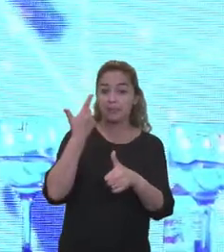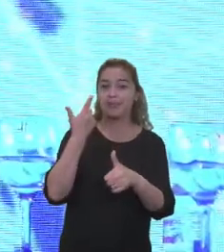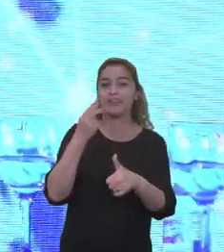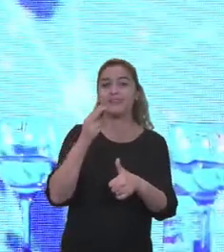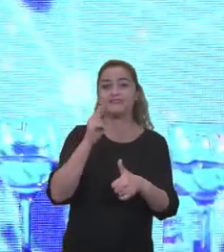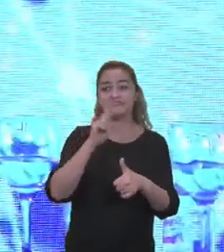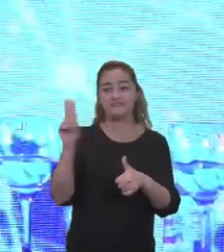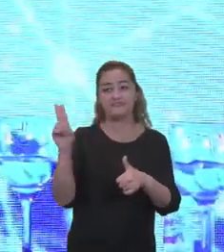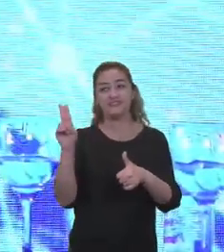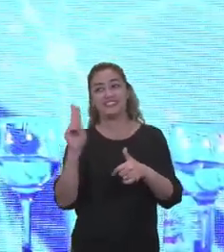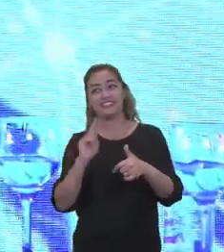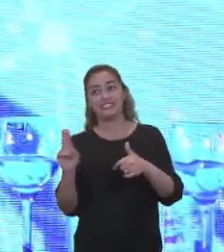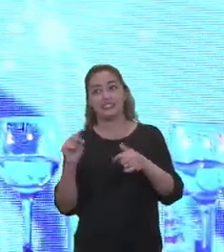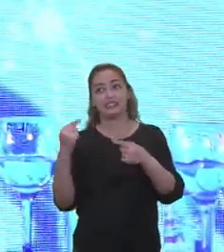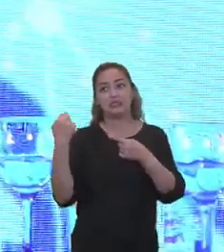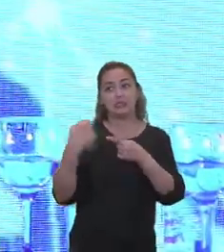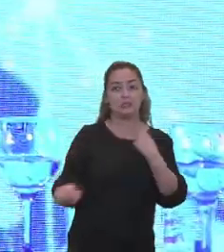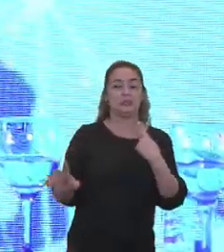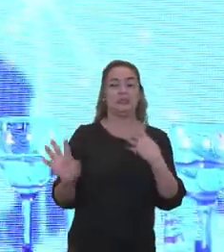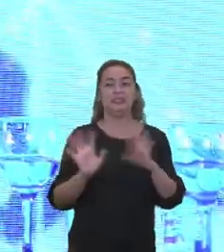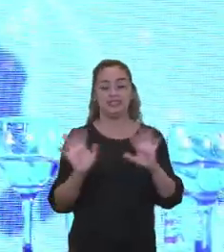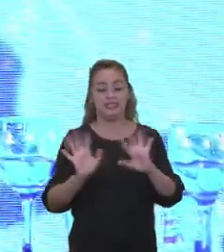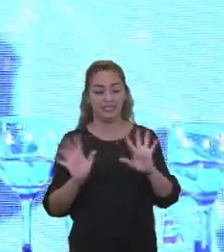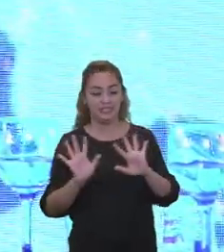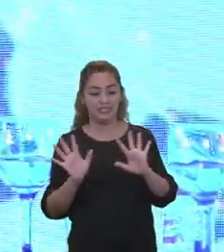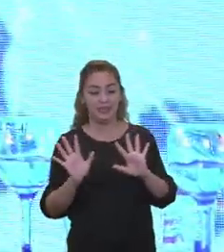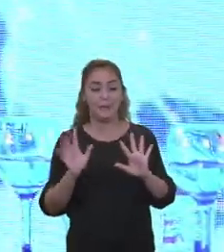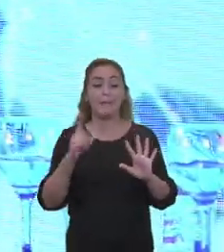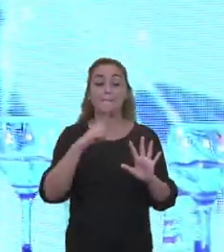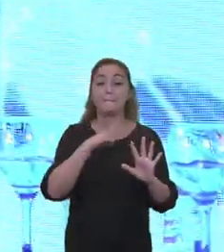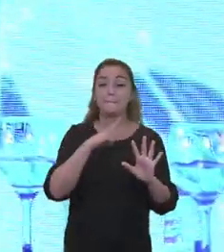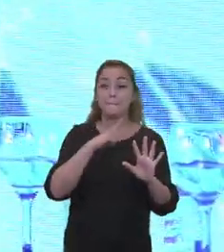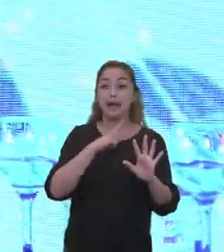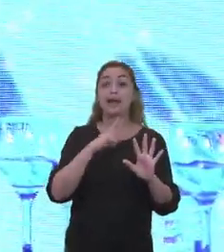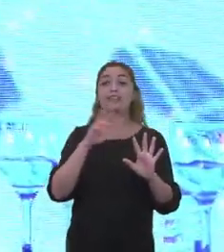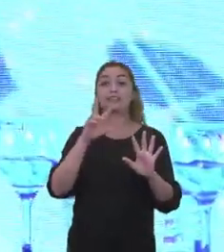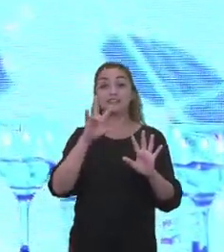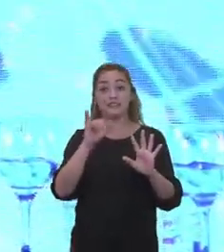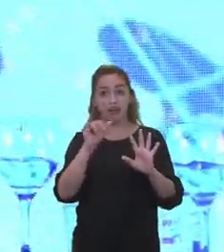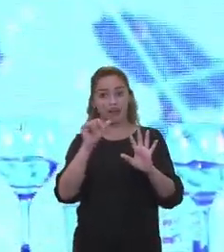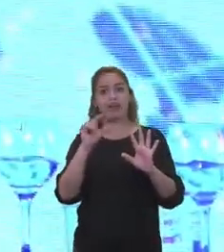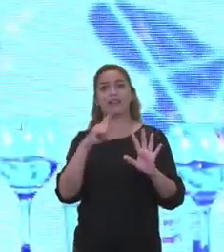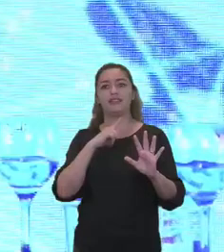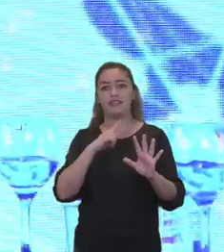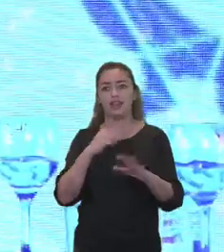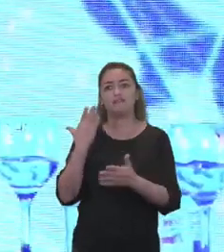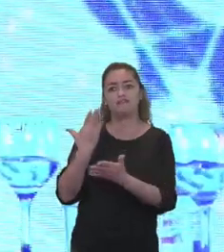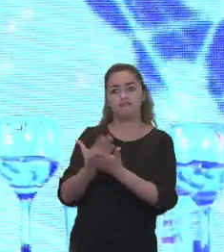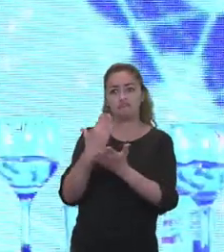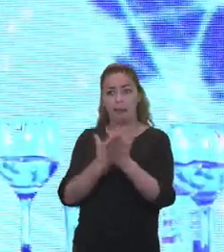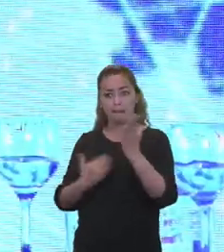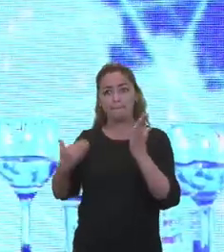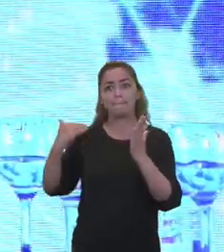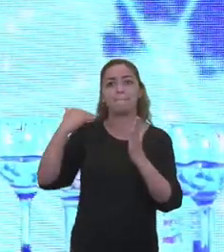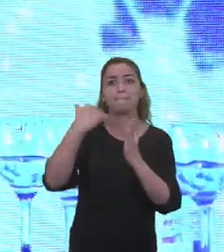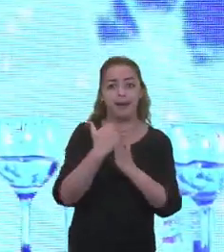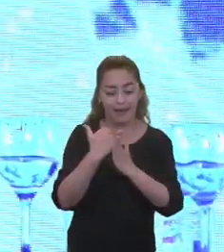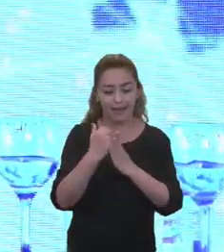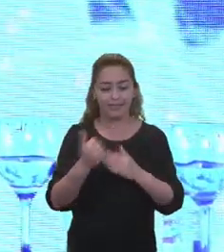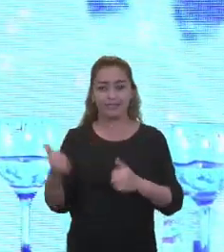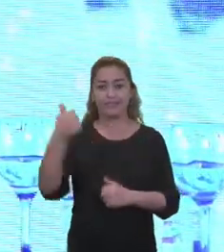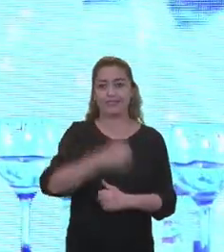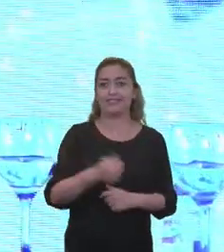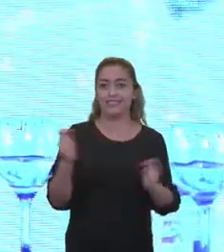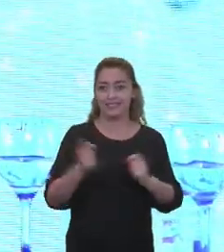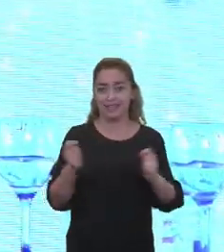I don't believe there's hard skill and soft skill. This is a blend. It's a blend that will bring the power. I was discussing this